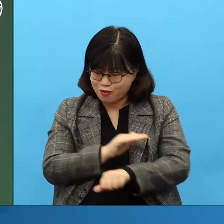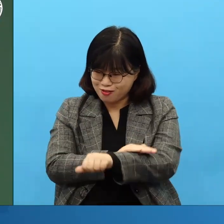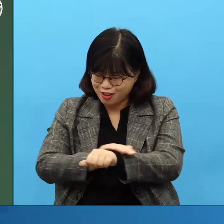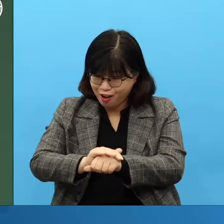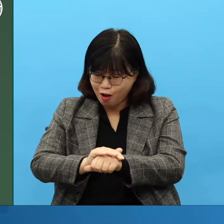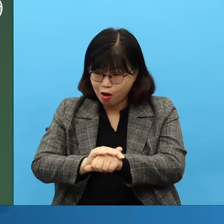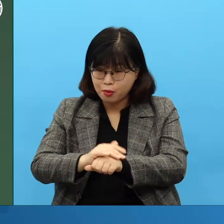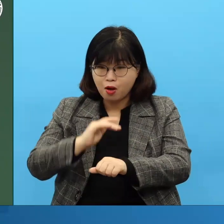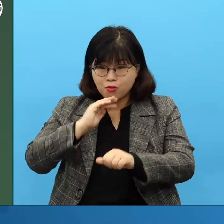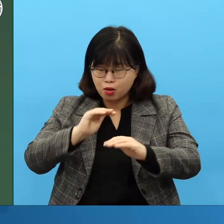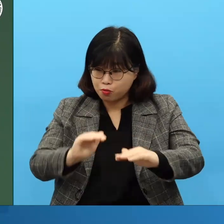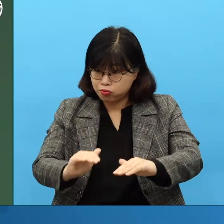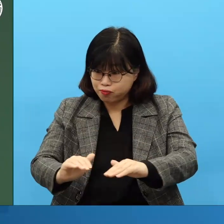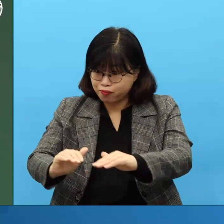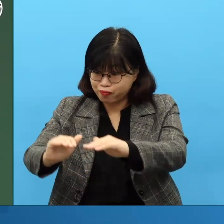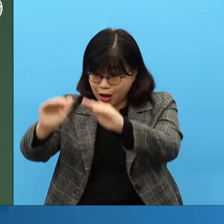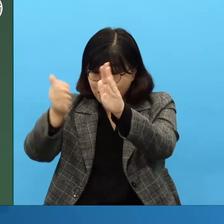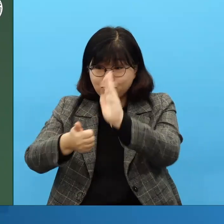it.